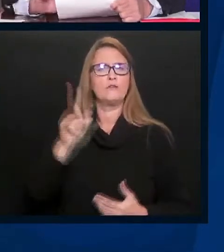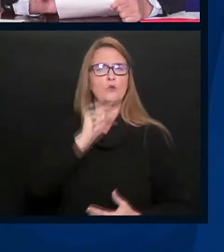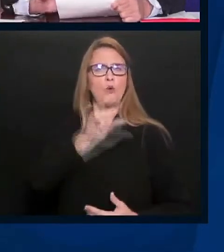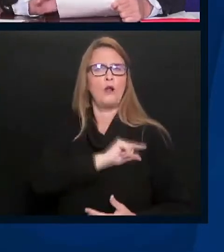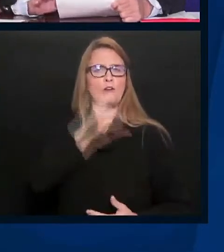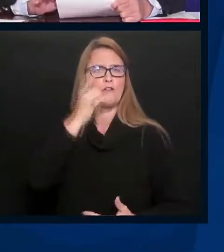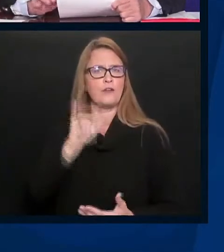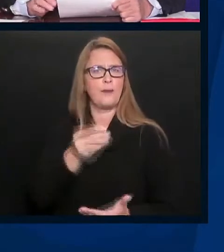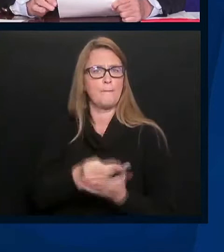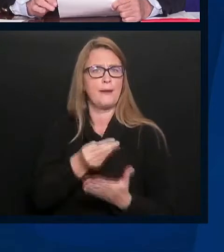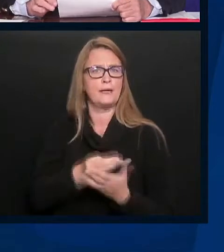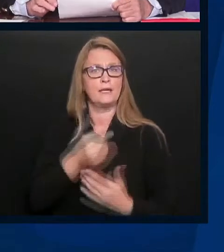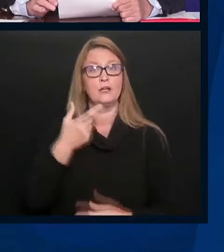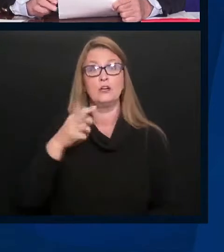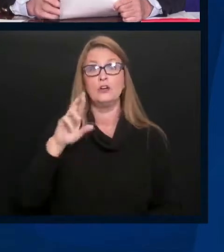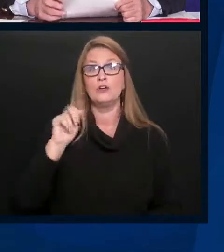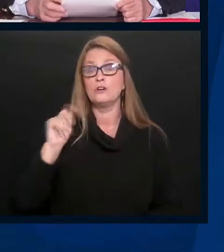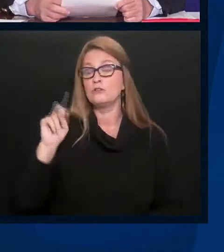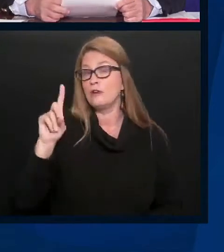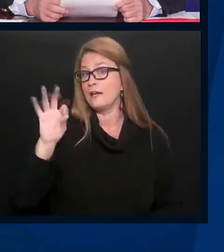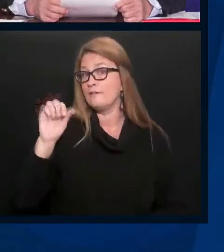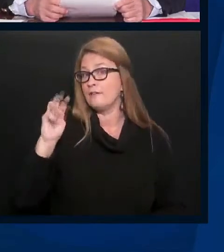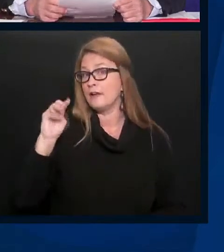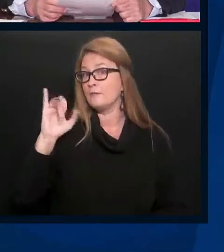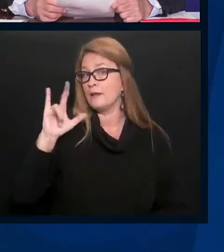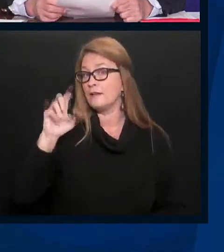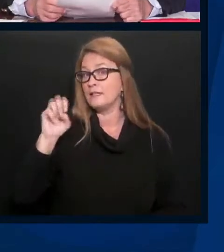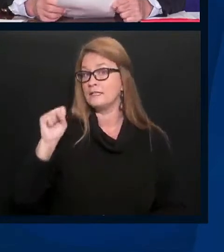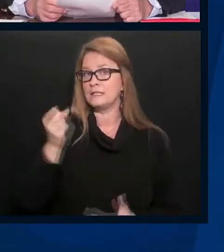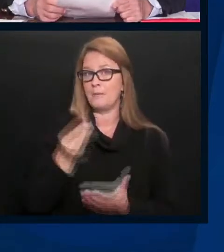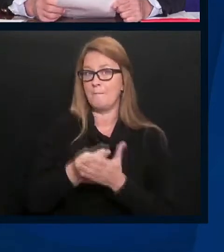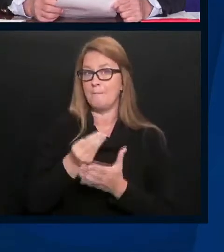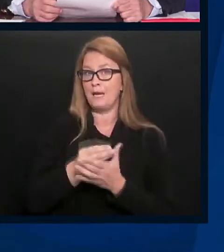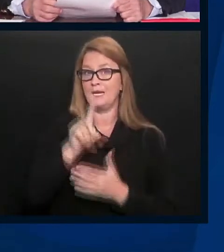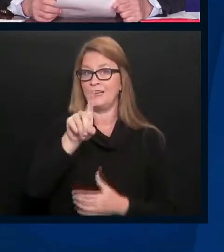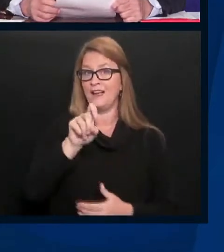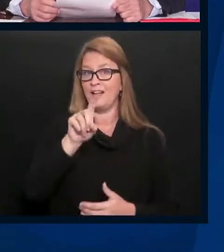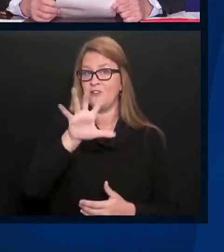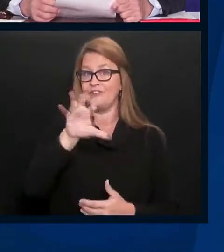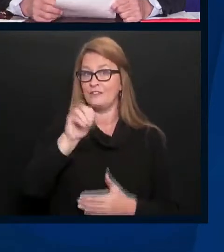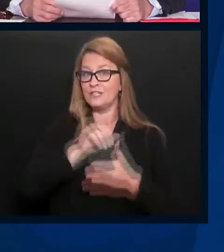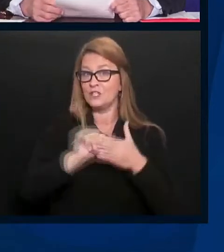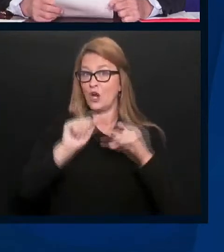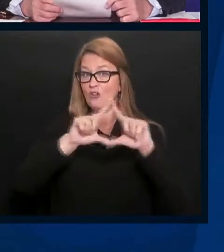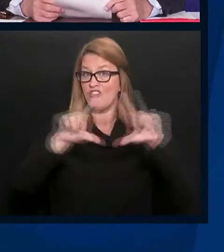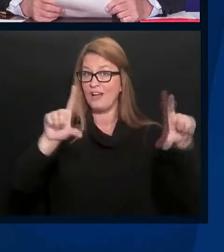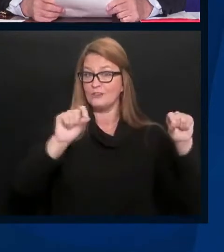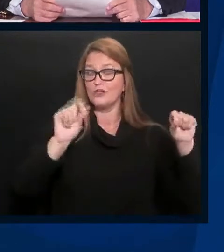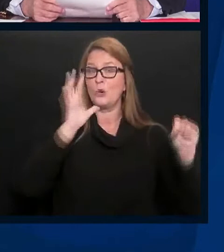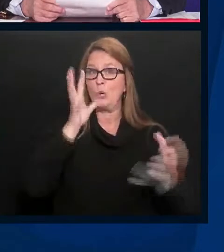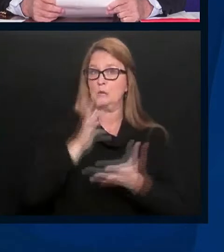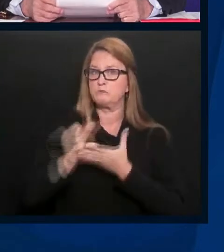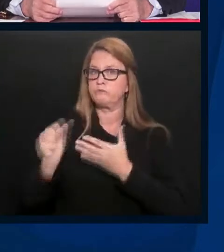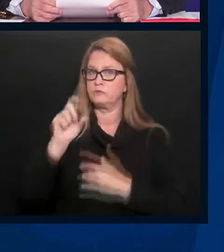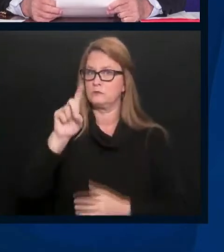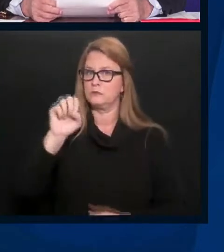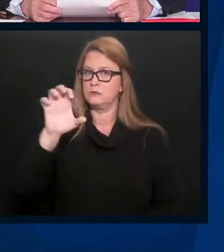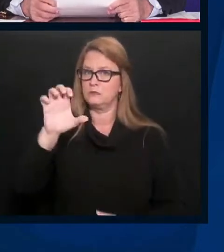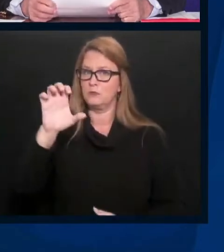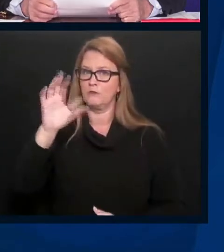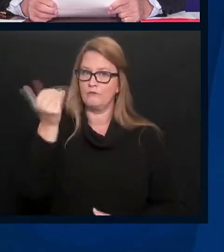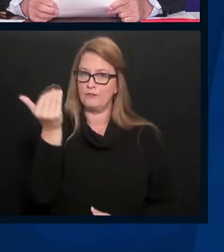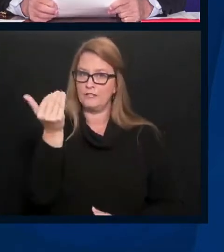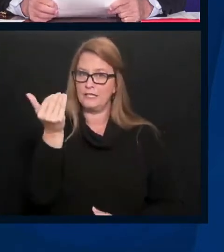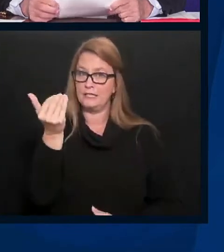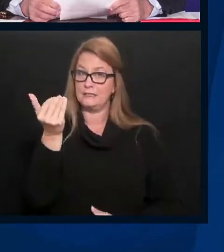Grand families, $150 voucher is running out December the 15th. You got a very, very short window to still